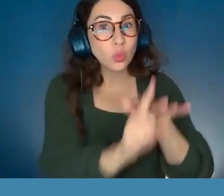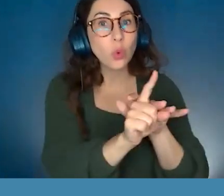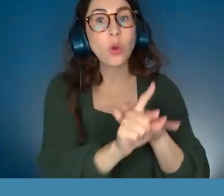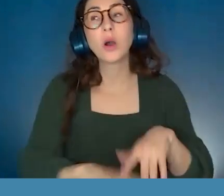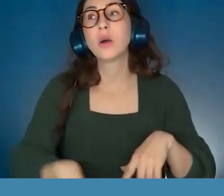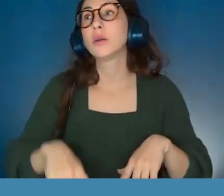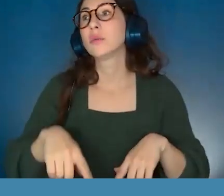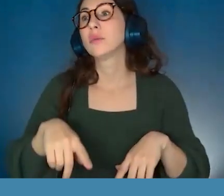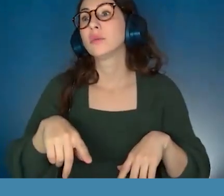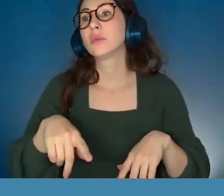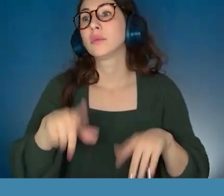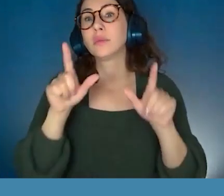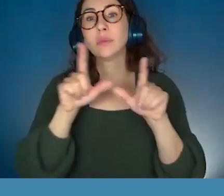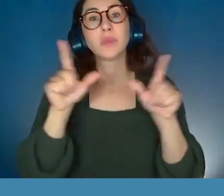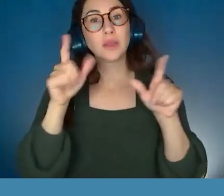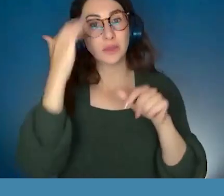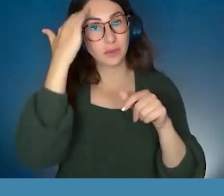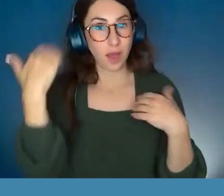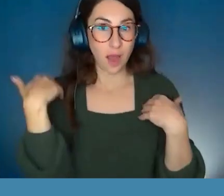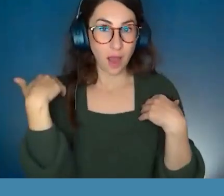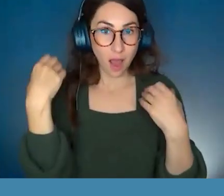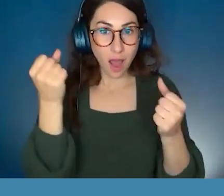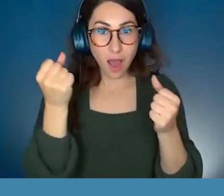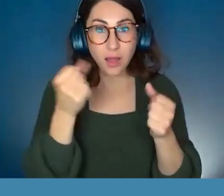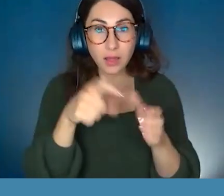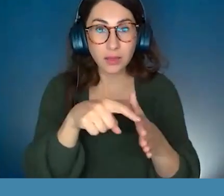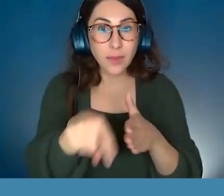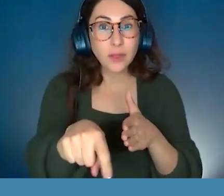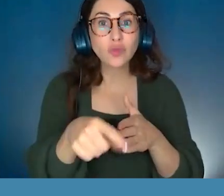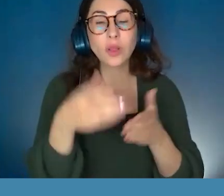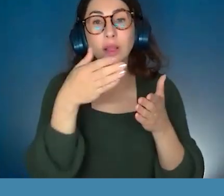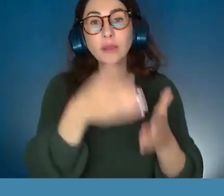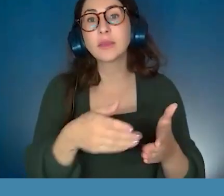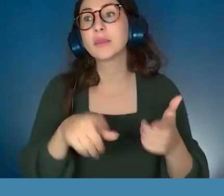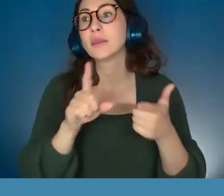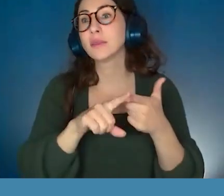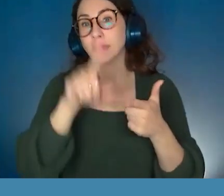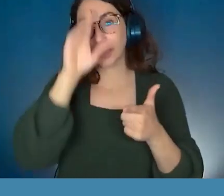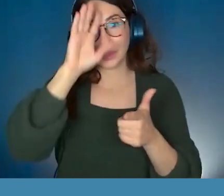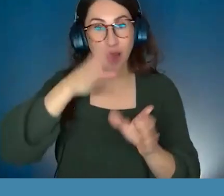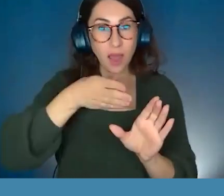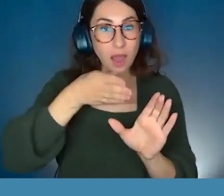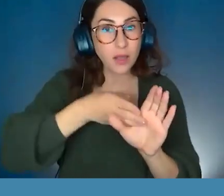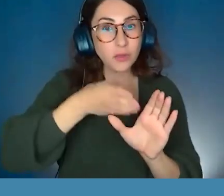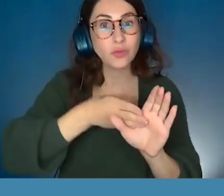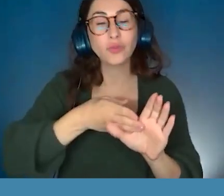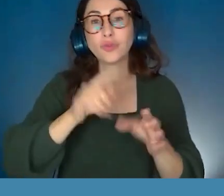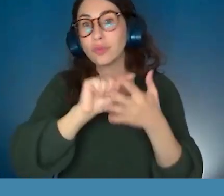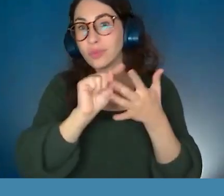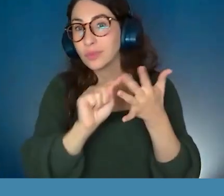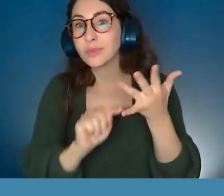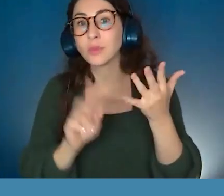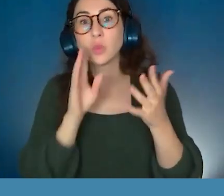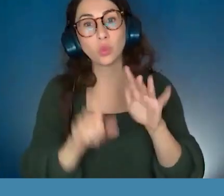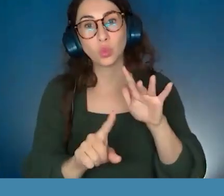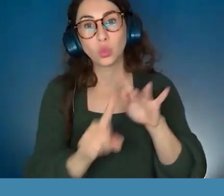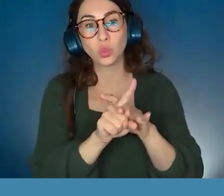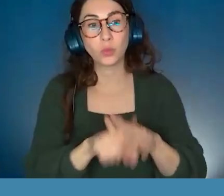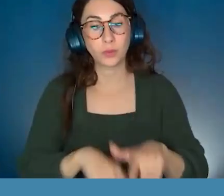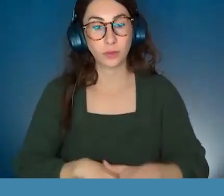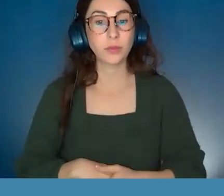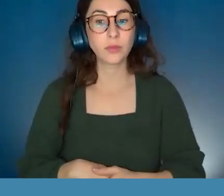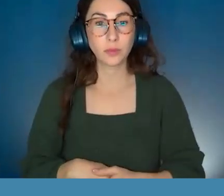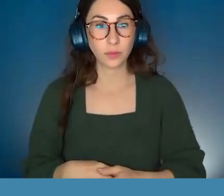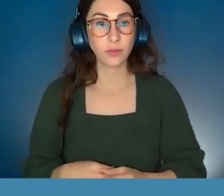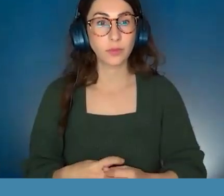professional, certified peer recovery specialist, and access to an on-call psychiatrist. And the mobile response team